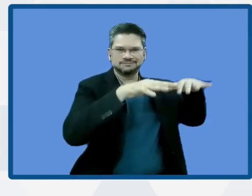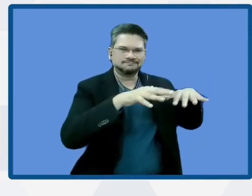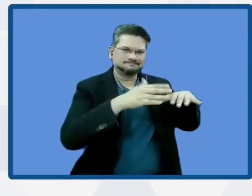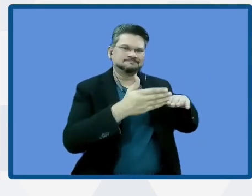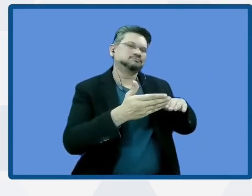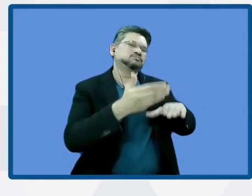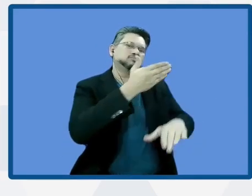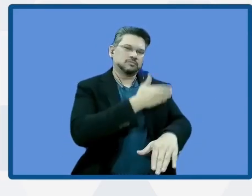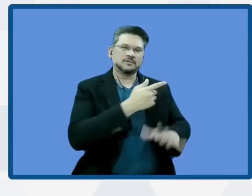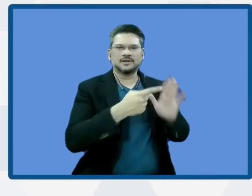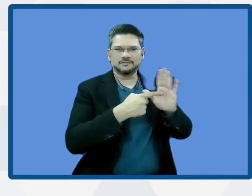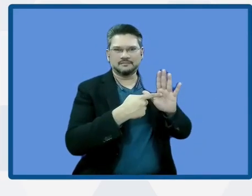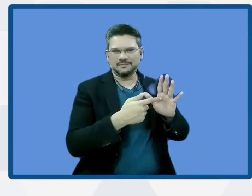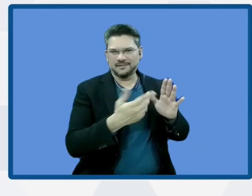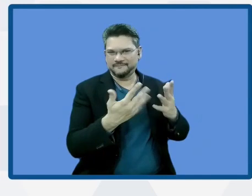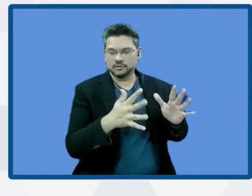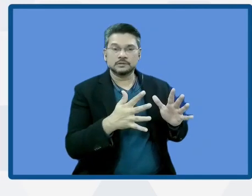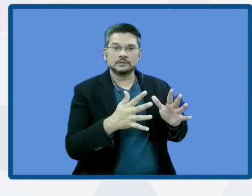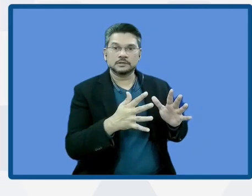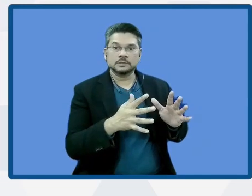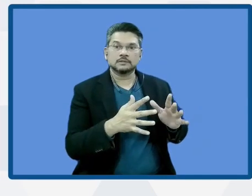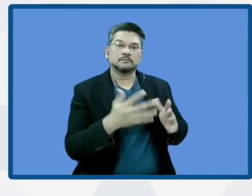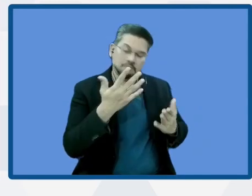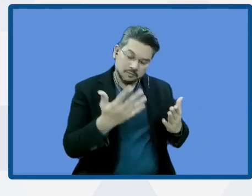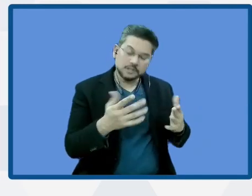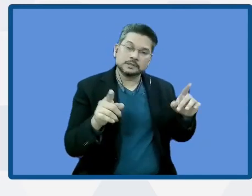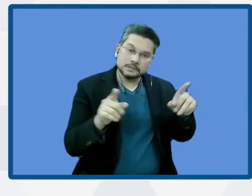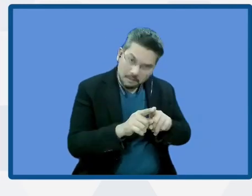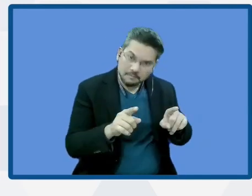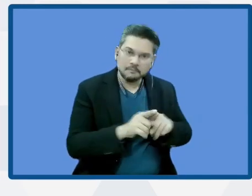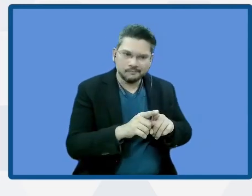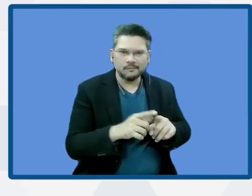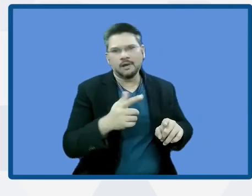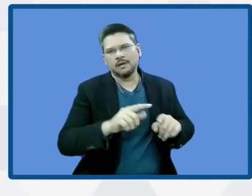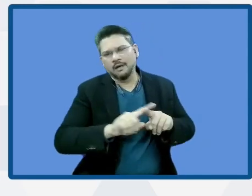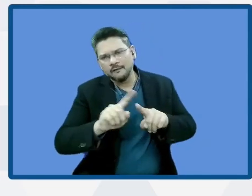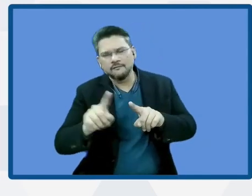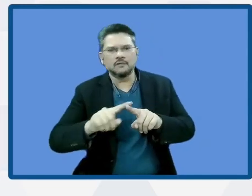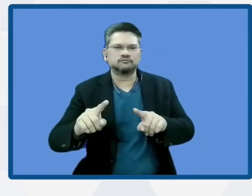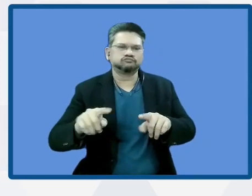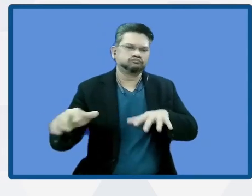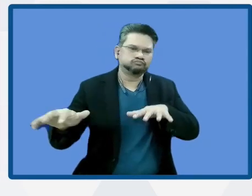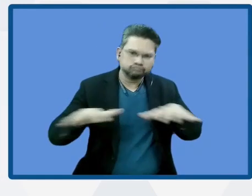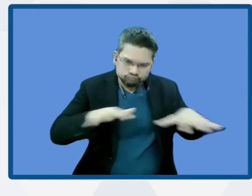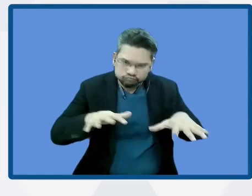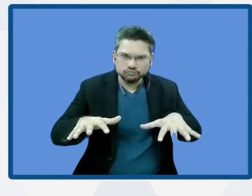example, but also in geological disasters like earthquakes